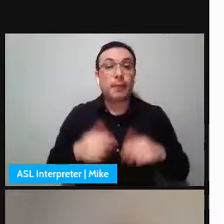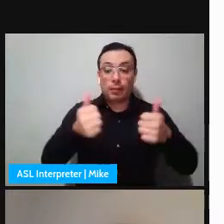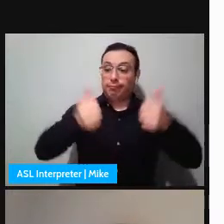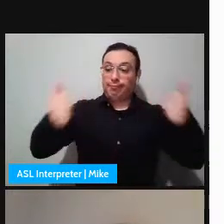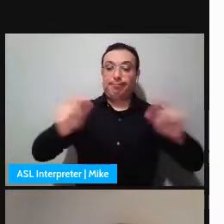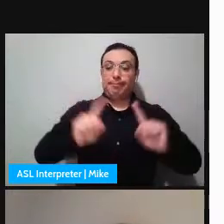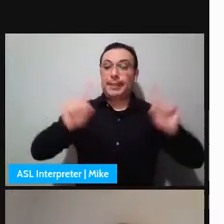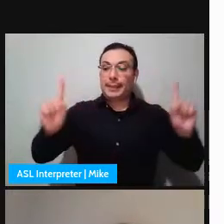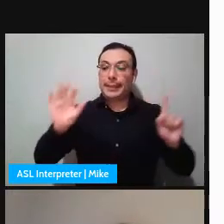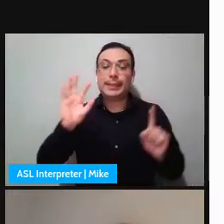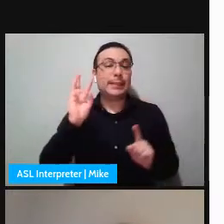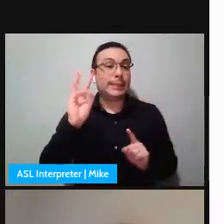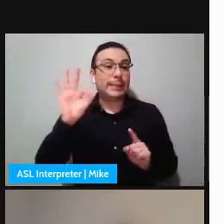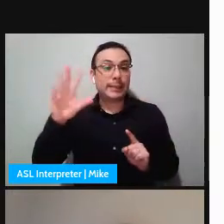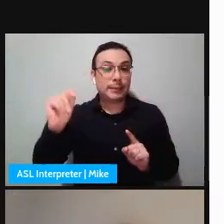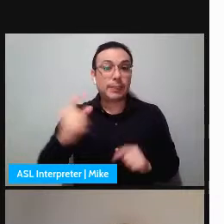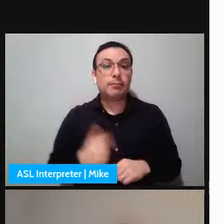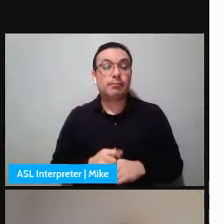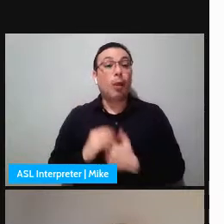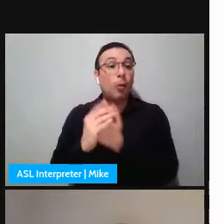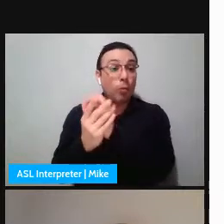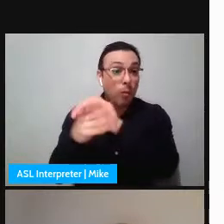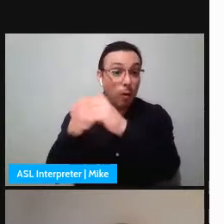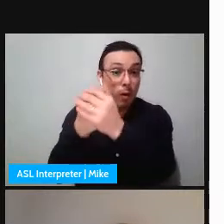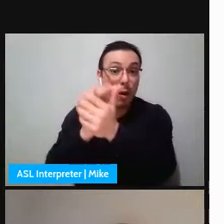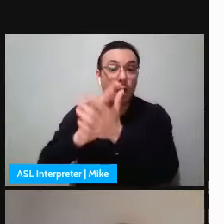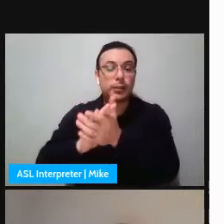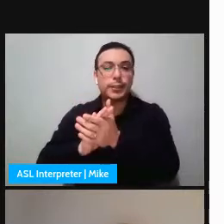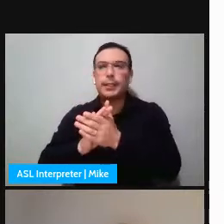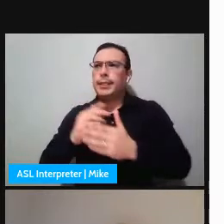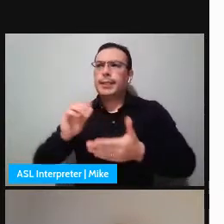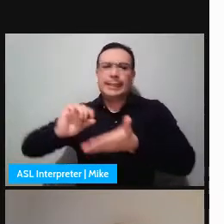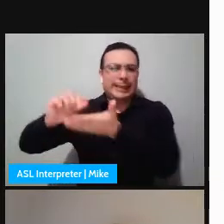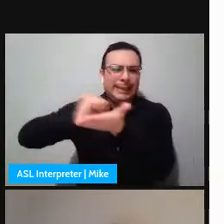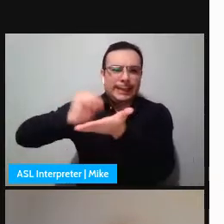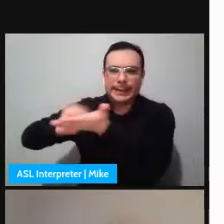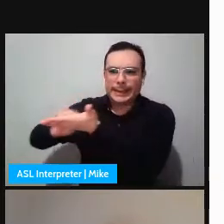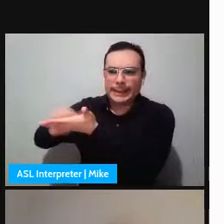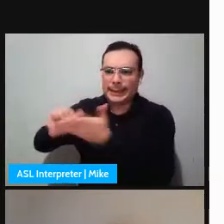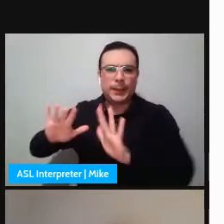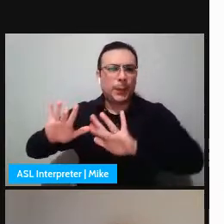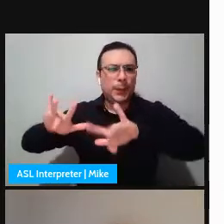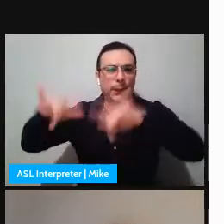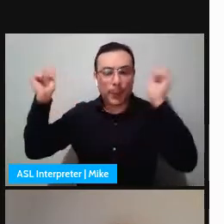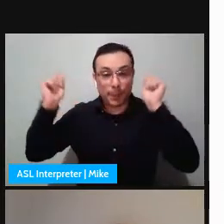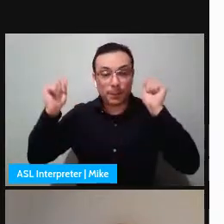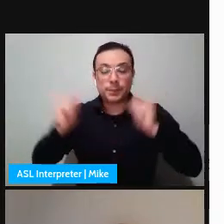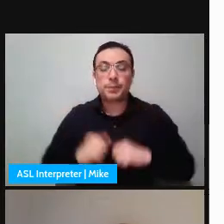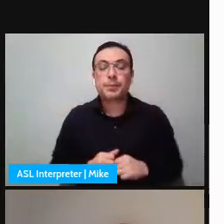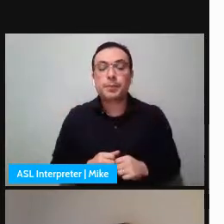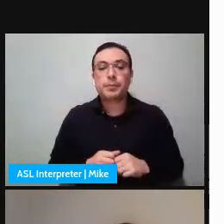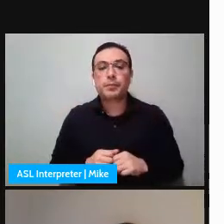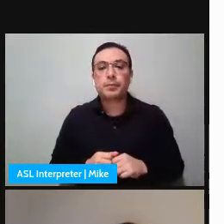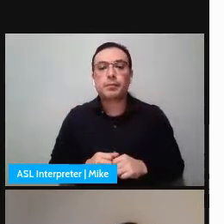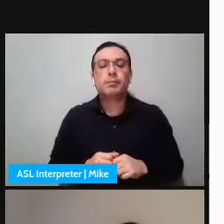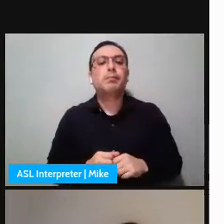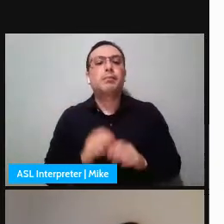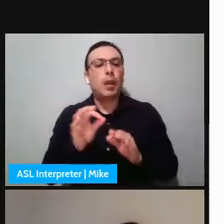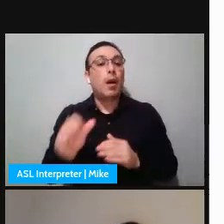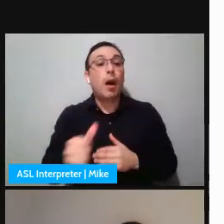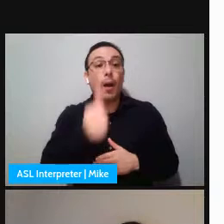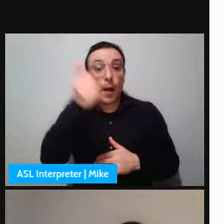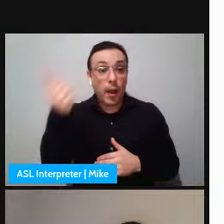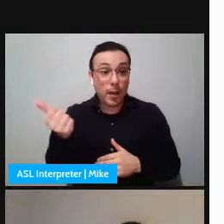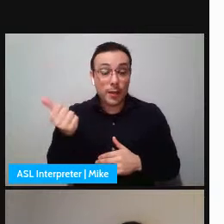our hands and cleaning and disinfecting. But another part of that is, you know, how we get out of this pandemic. And that's kind of